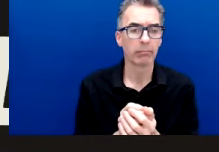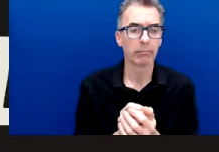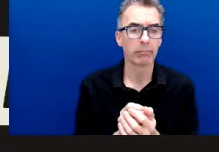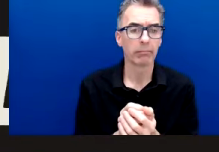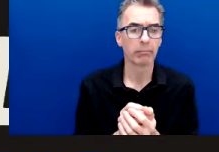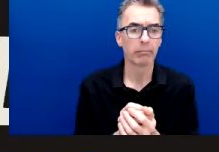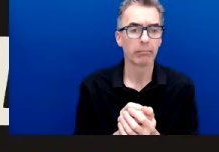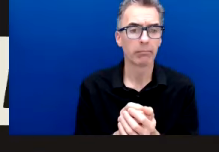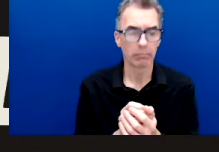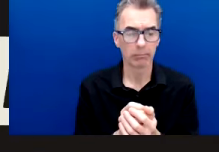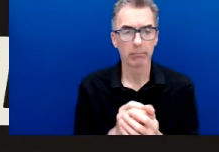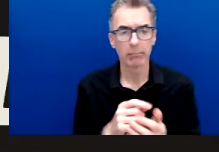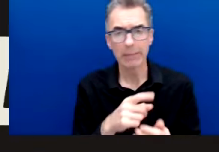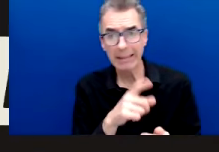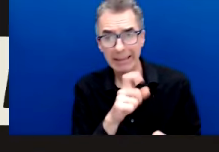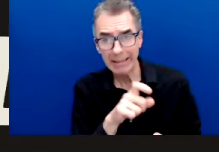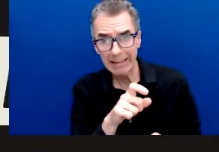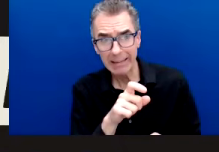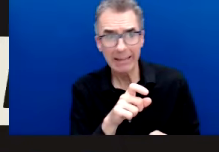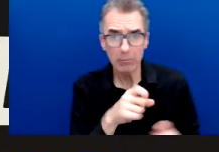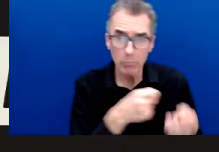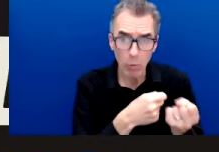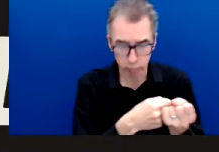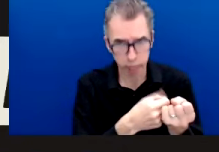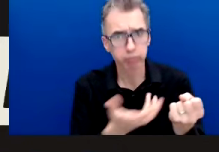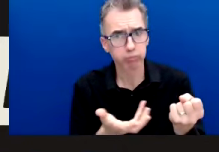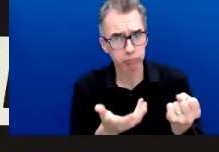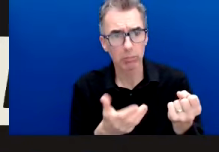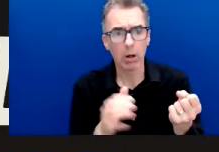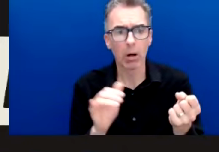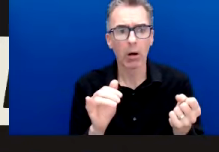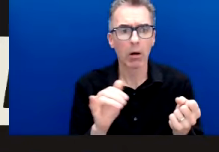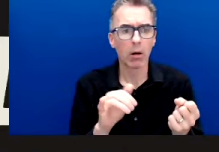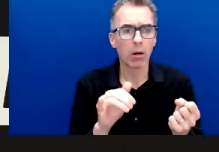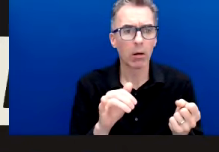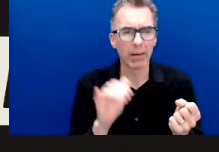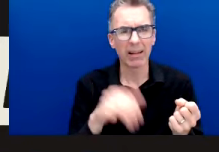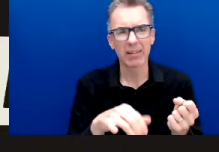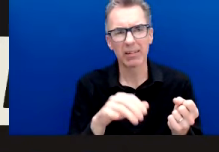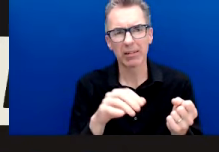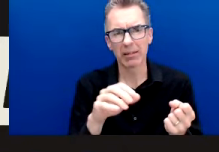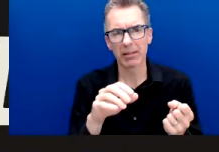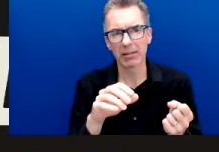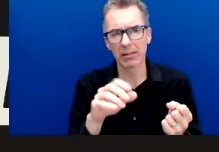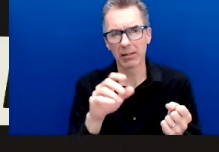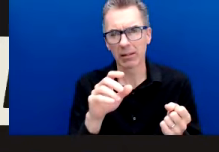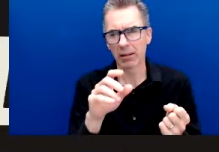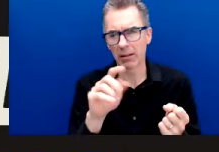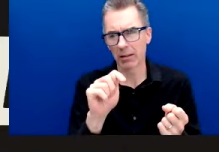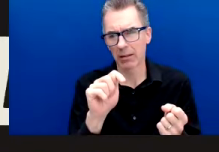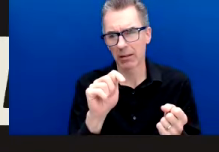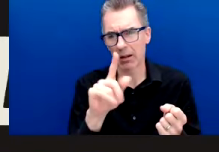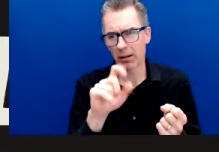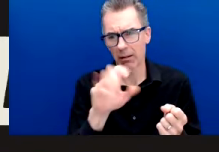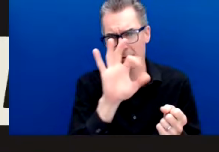supportive measures, and then we have the live hearing component of the Title IX. So that is where both parties are